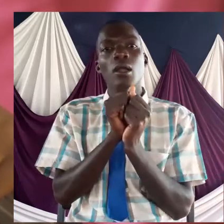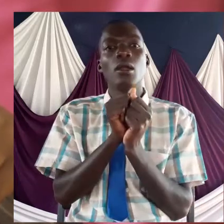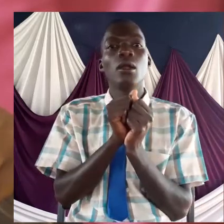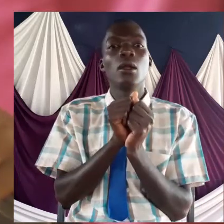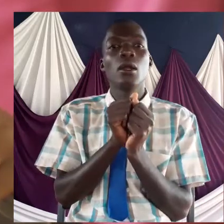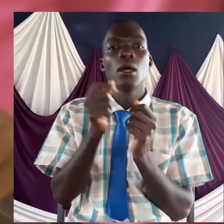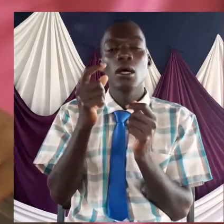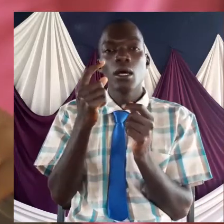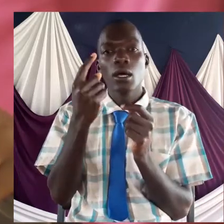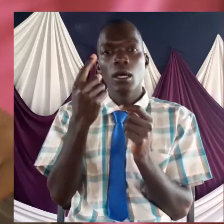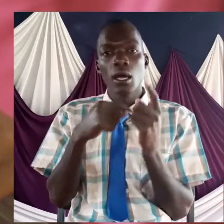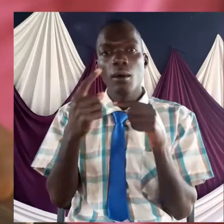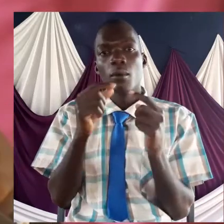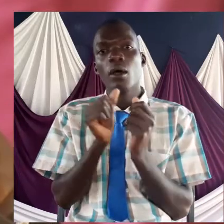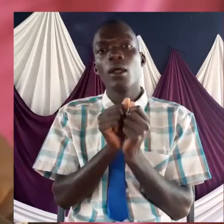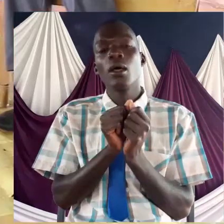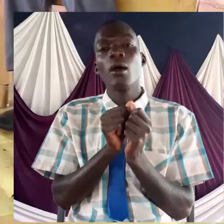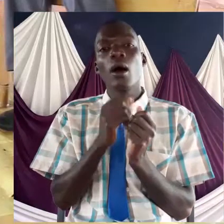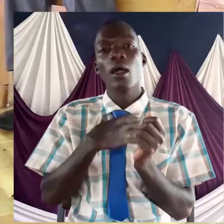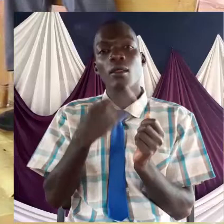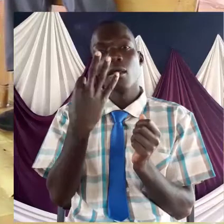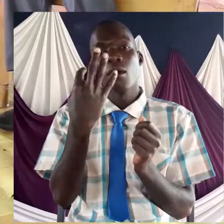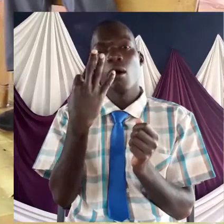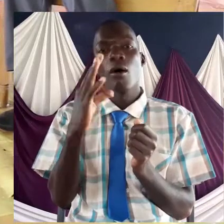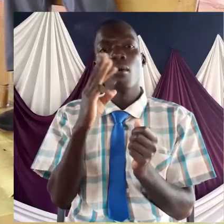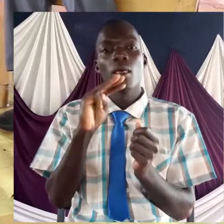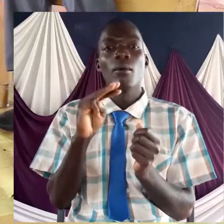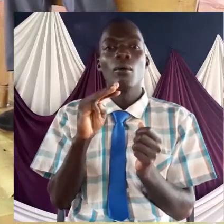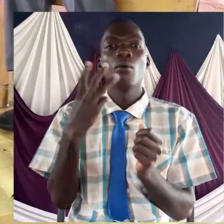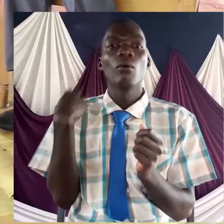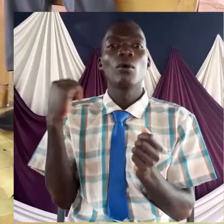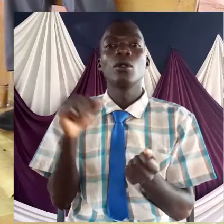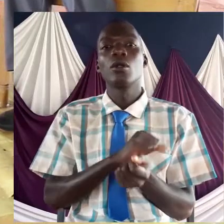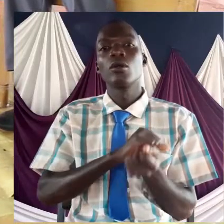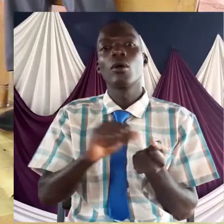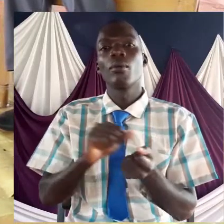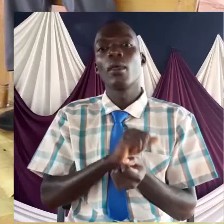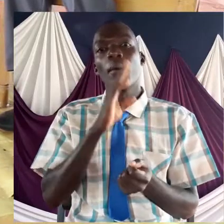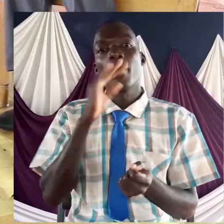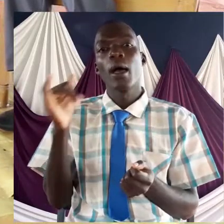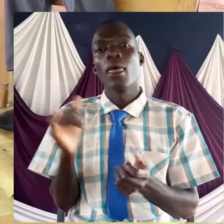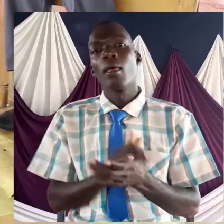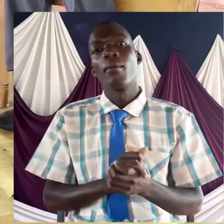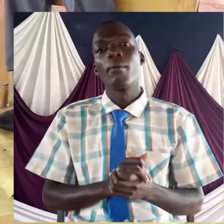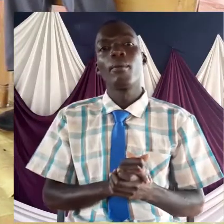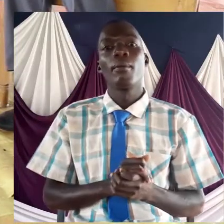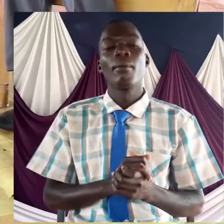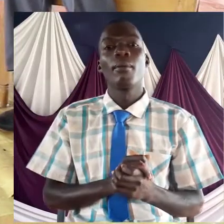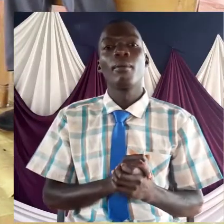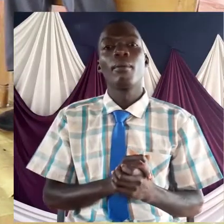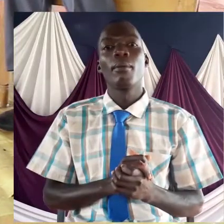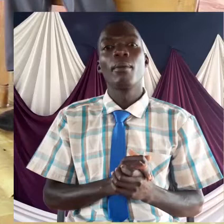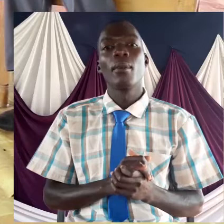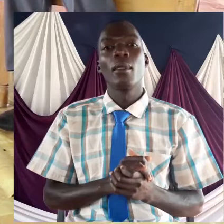European nations then, yes, three of them were destroyed, mm-hmm, by